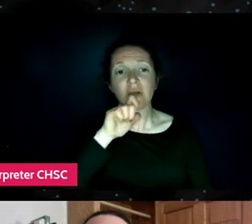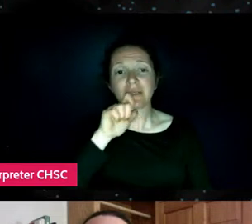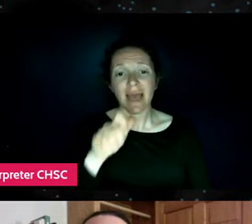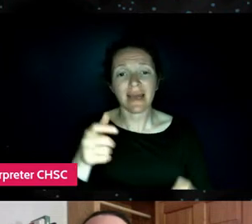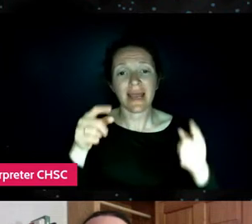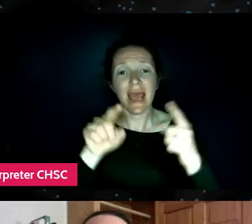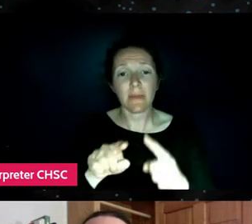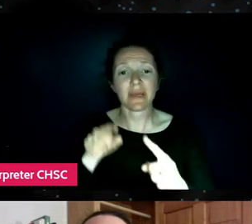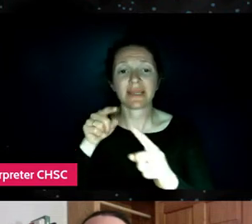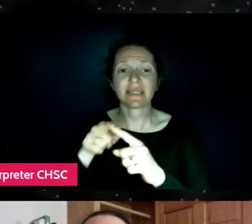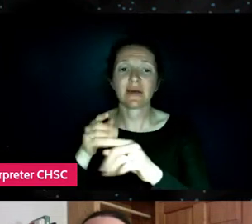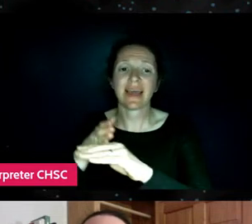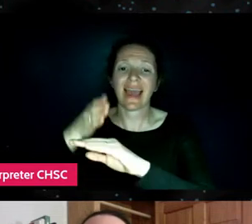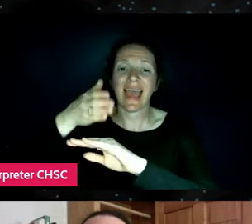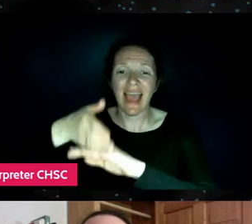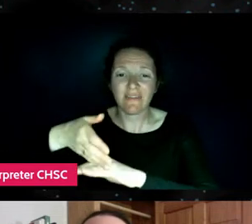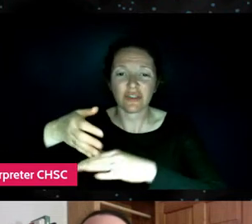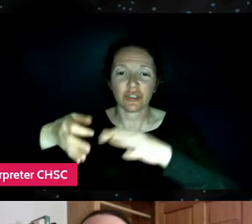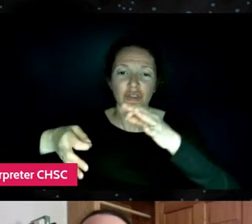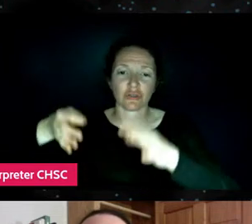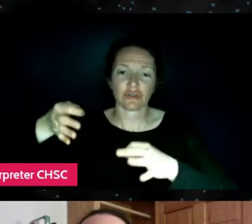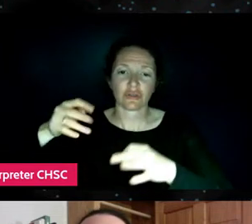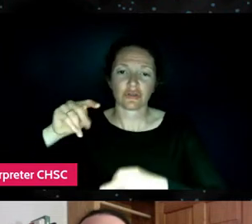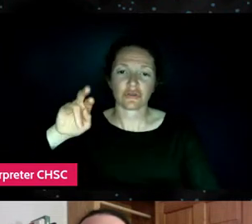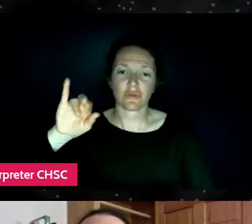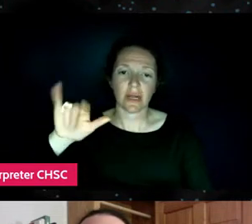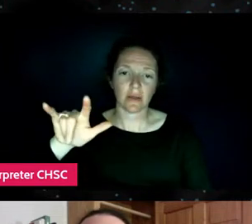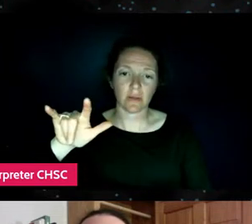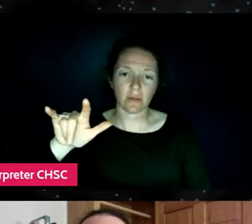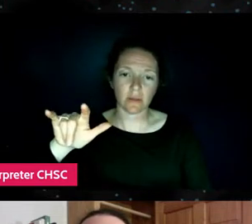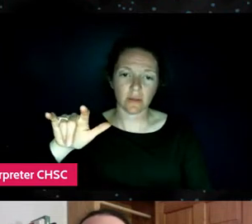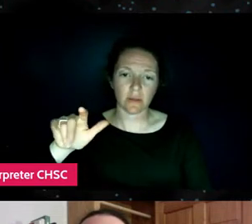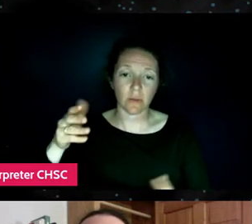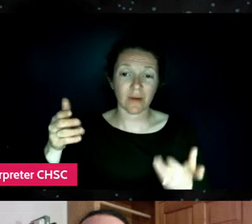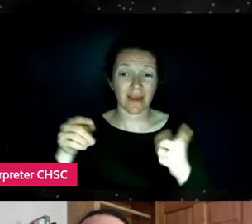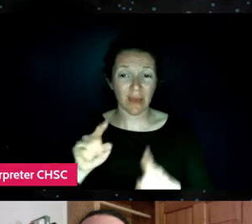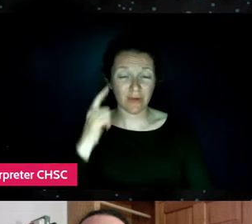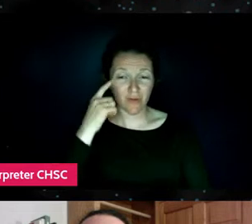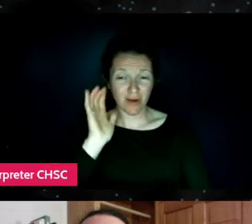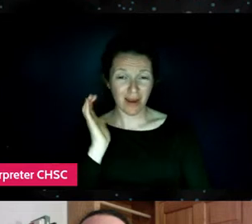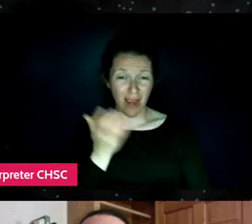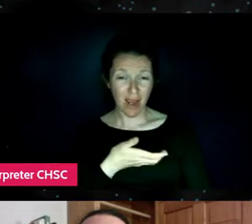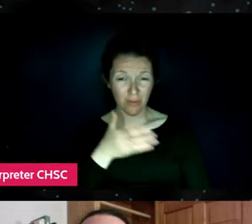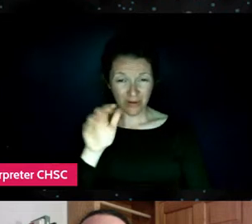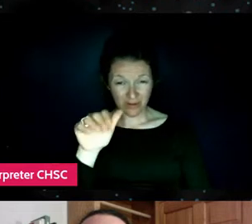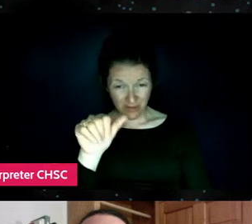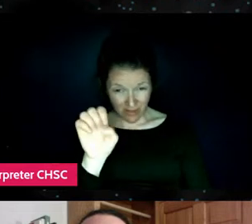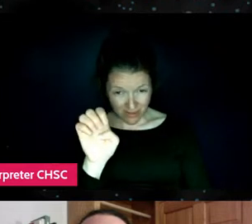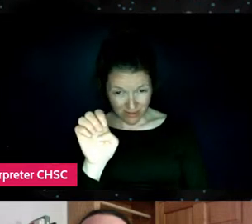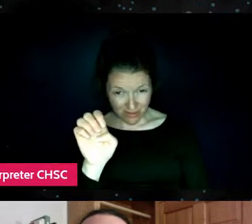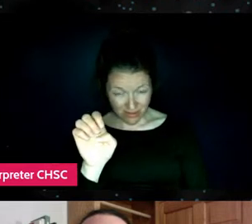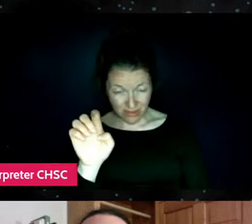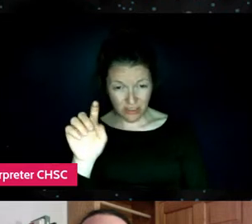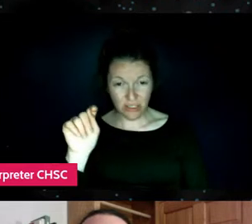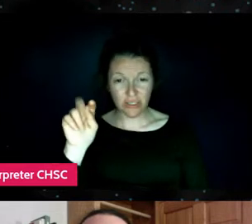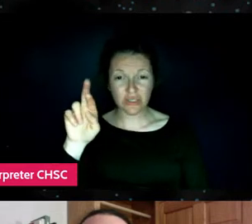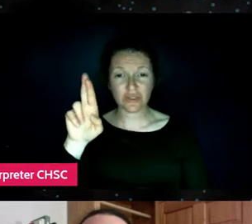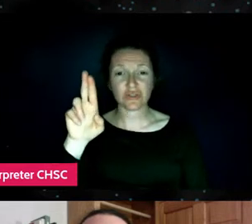after the trial. And what happened in this case is that the Trump-era